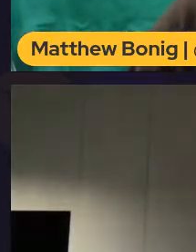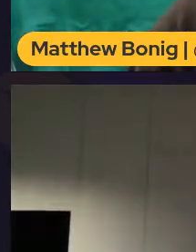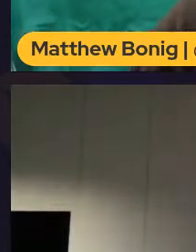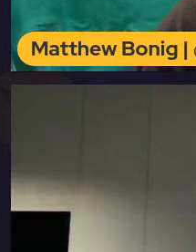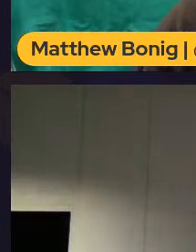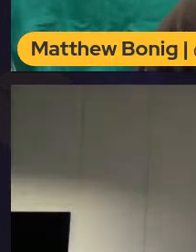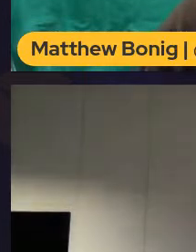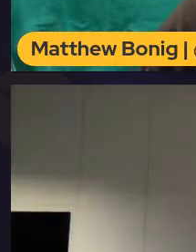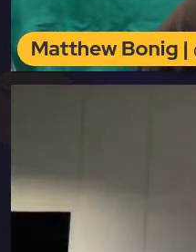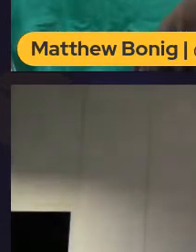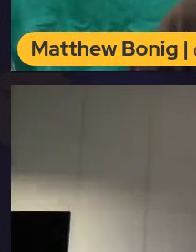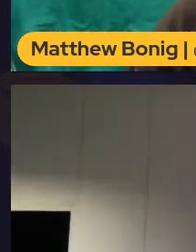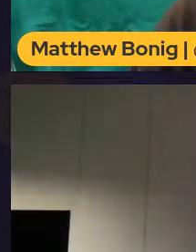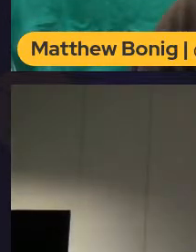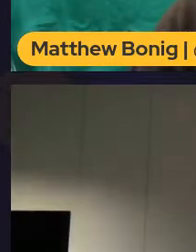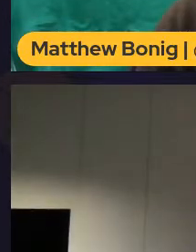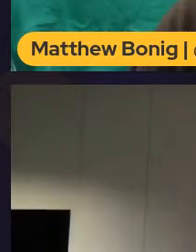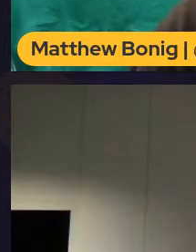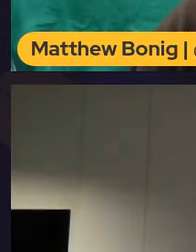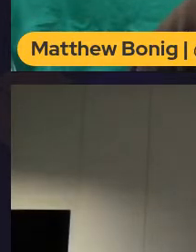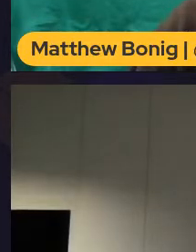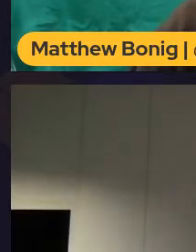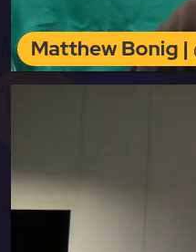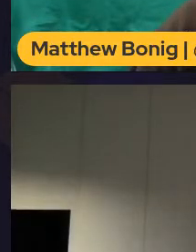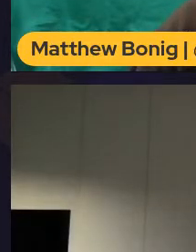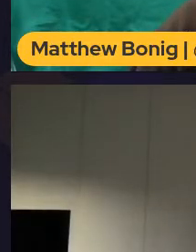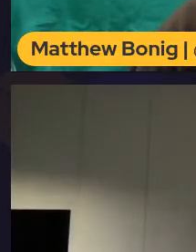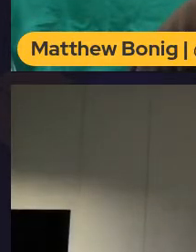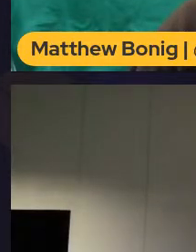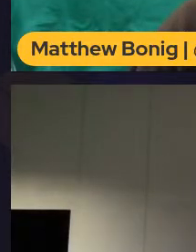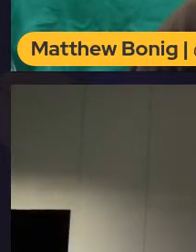Okay. So yeah, the blog post is out. I think